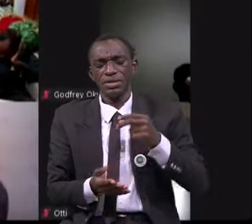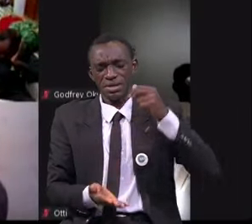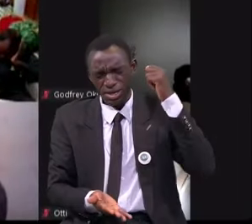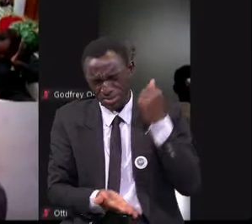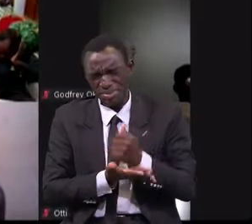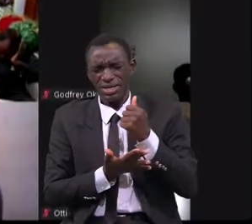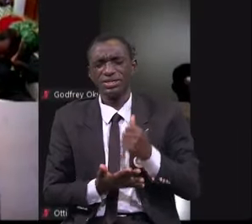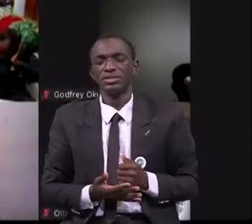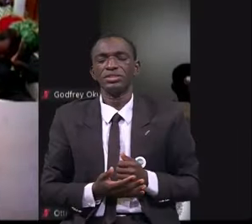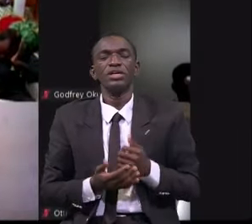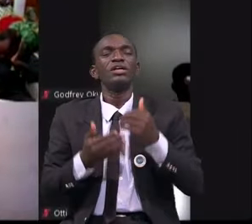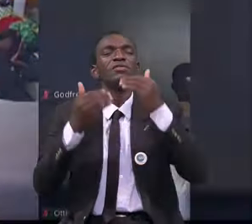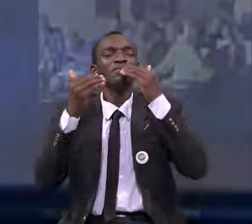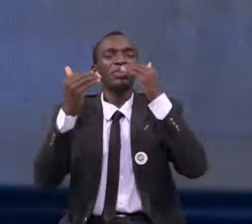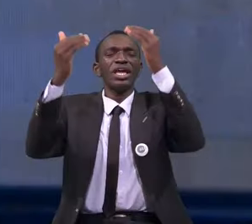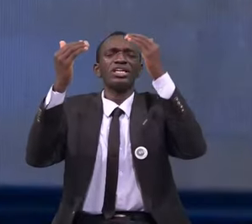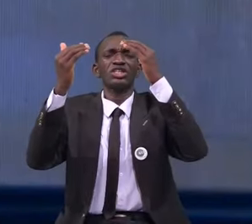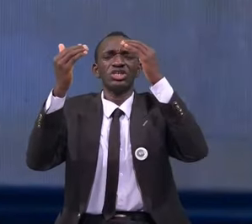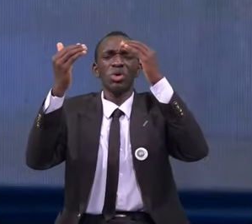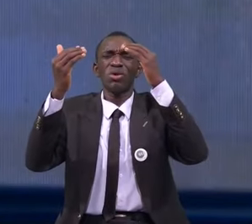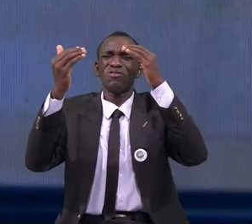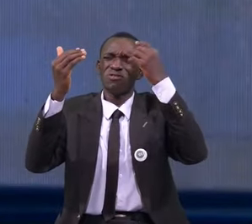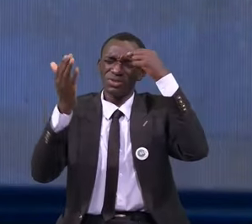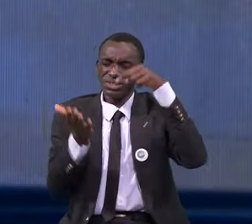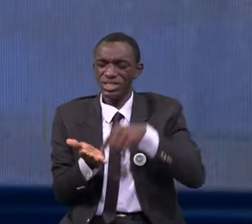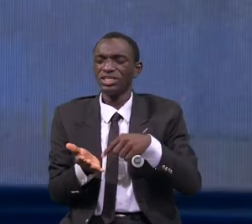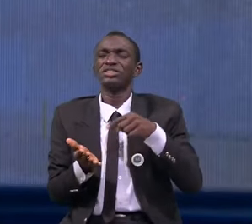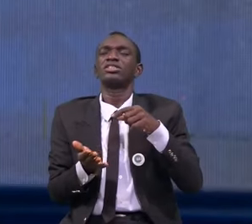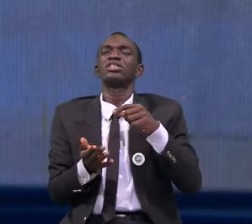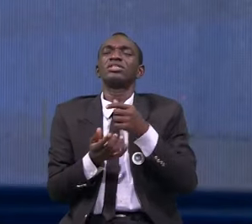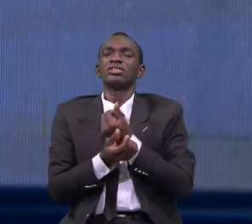we thank you for this touch that comes tonight.